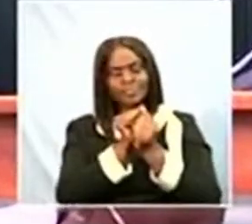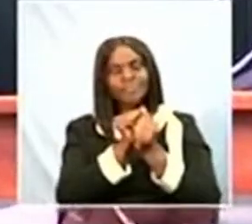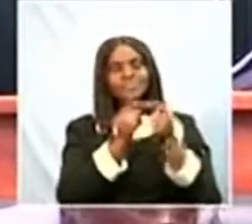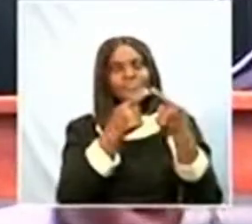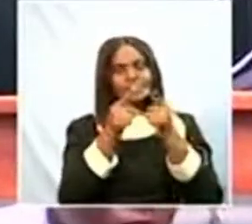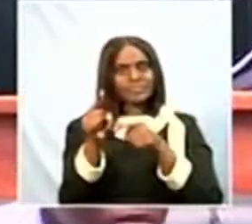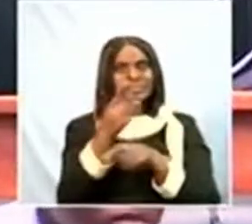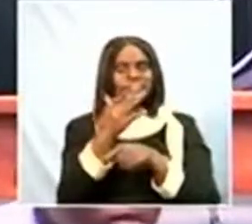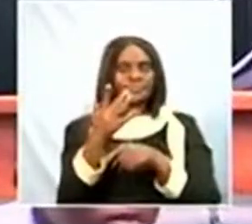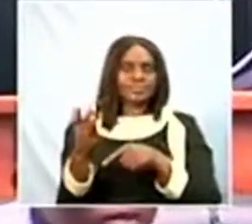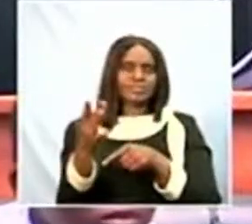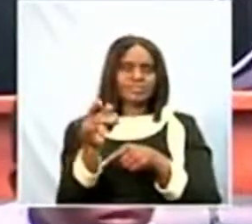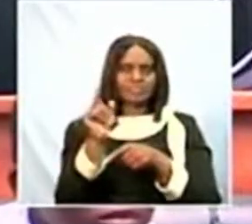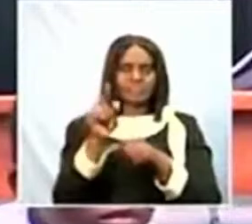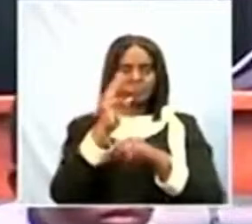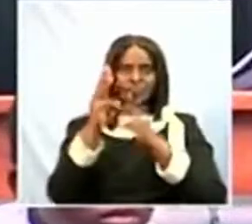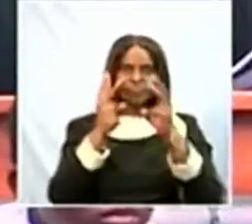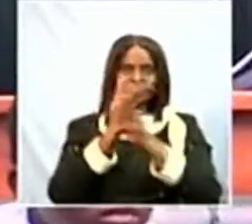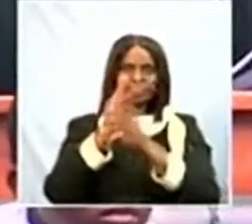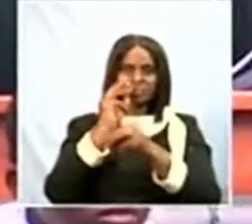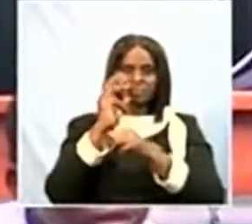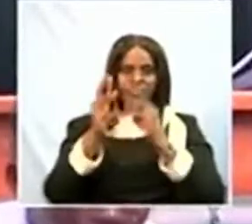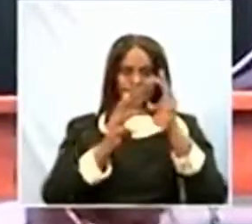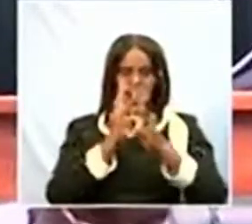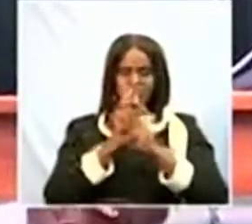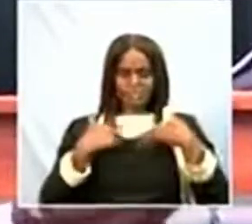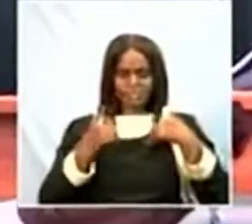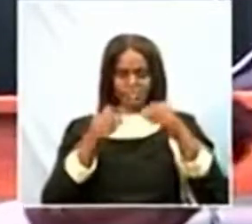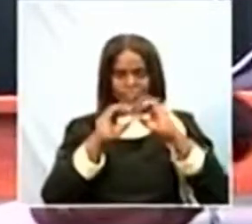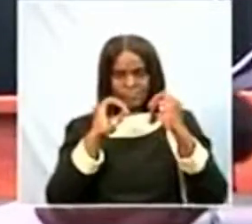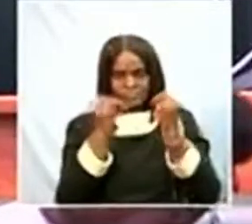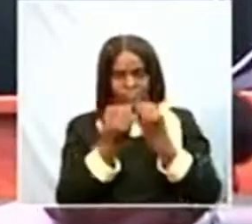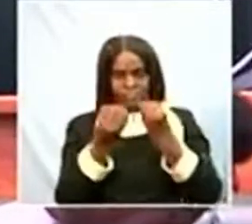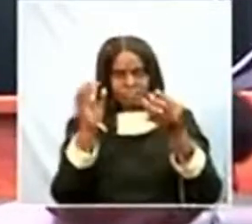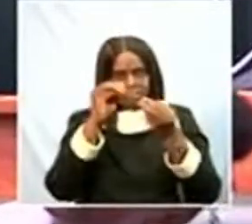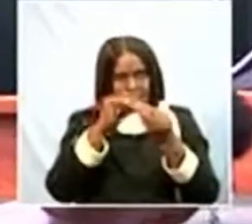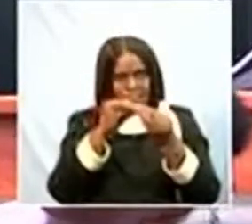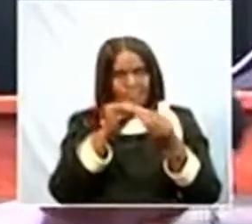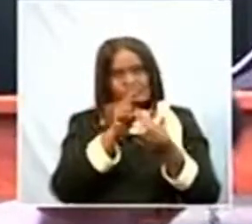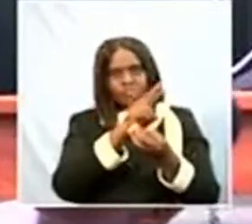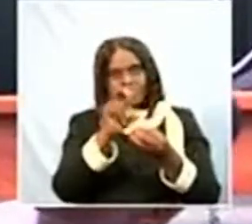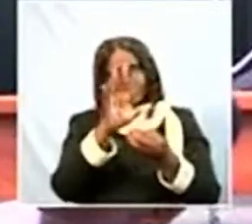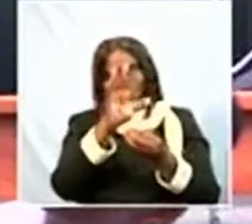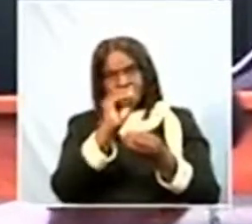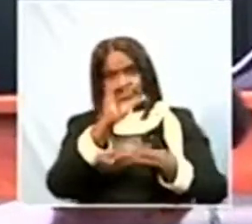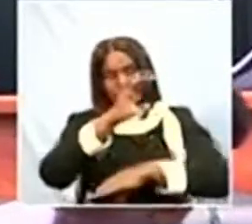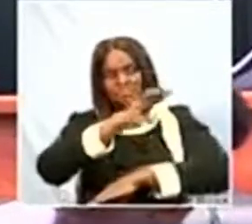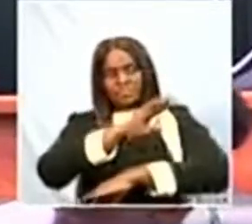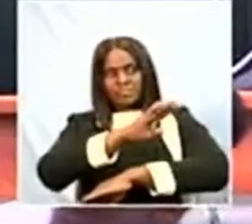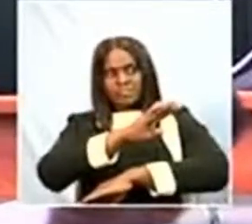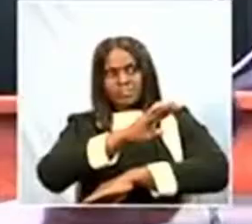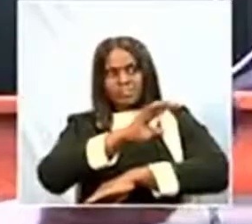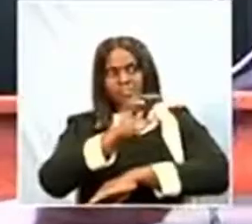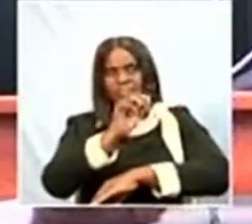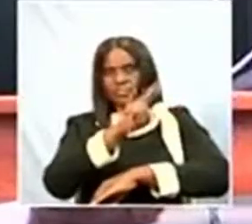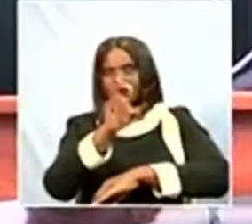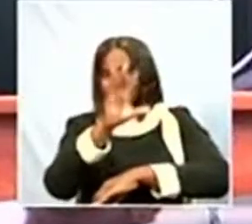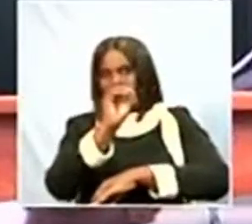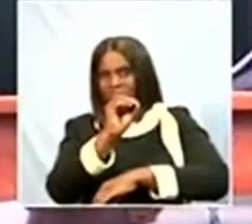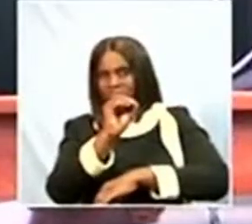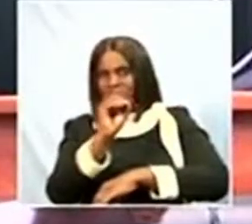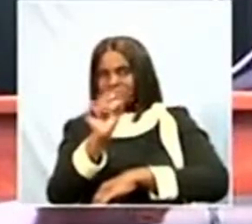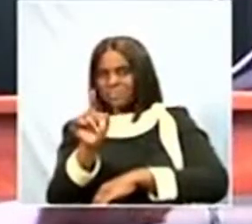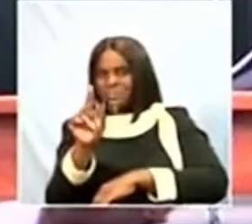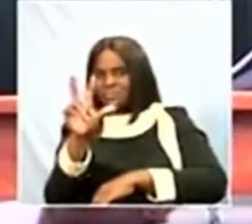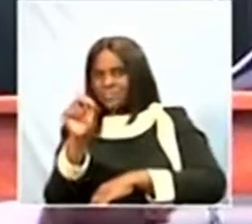supplies. The World Health Organization estimates additional of 250,000 deaths from 2030 and